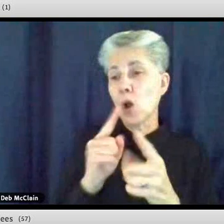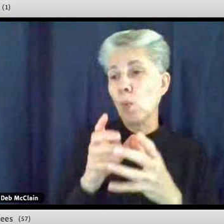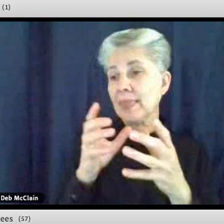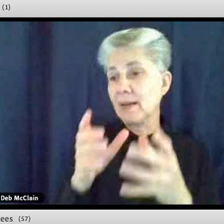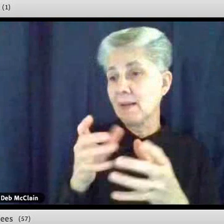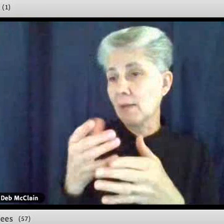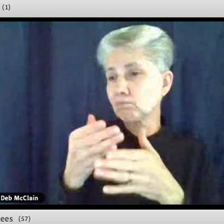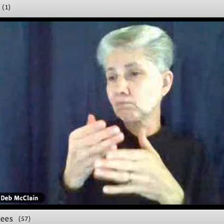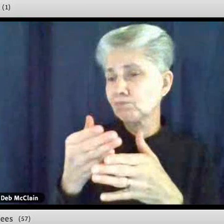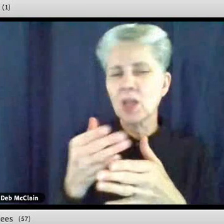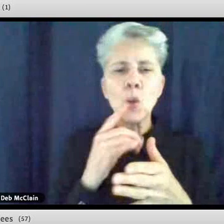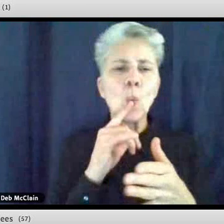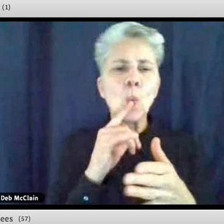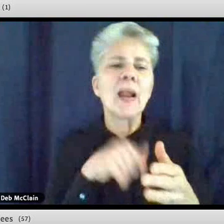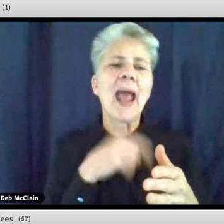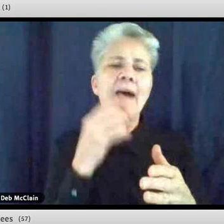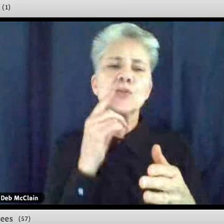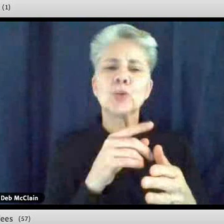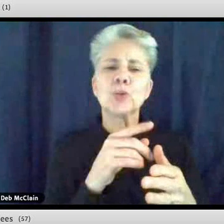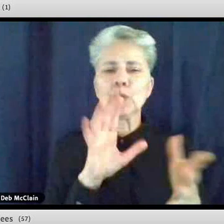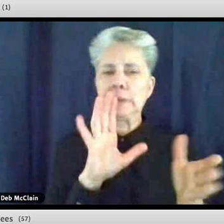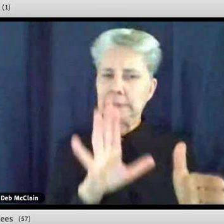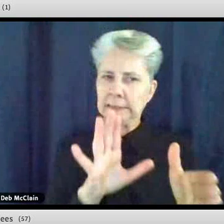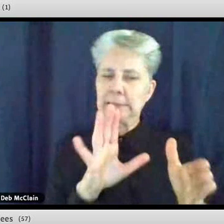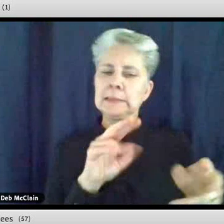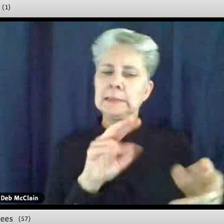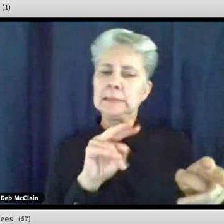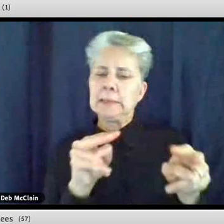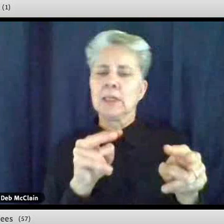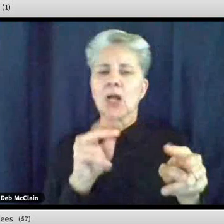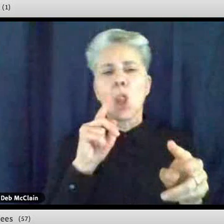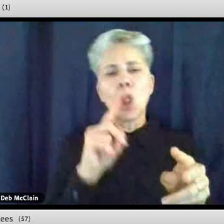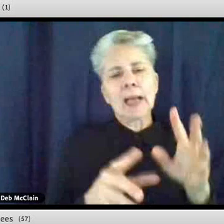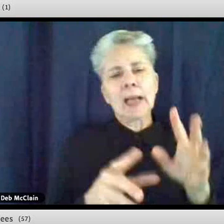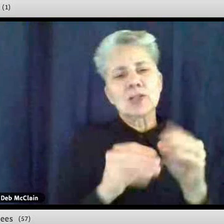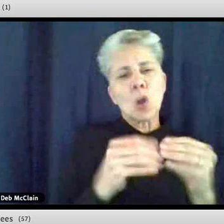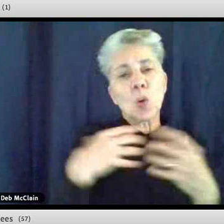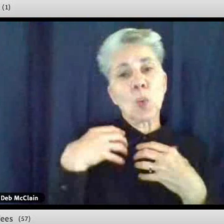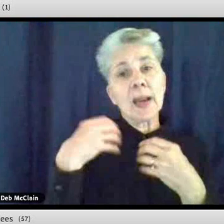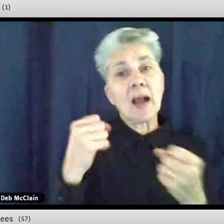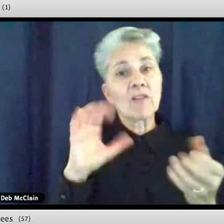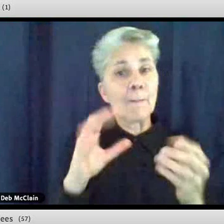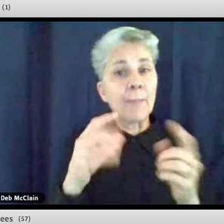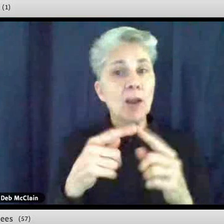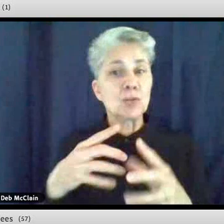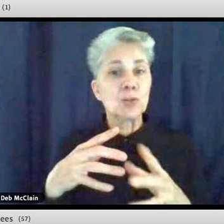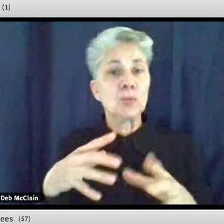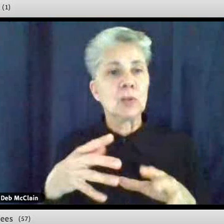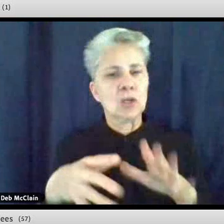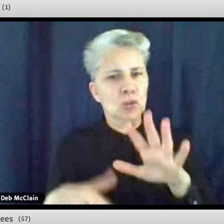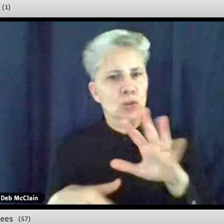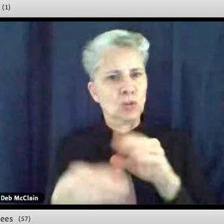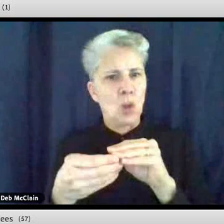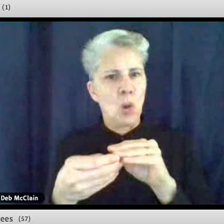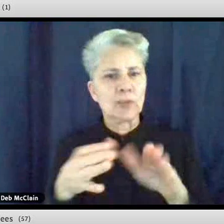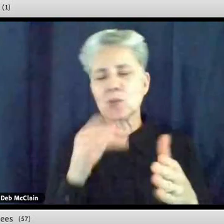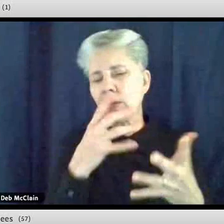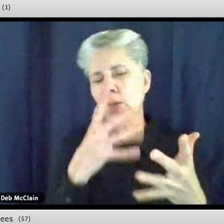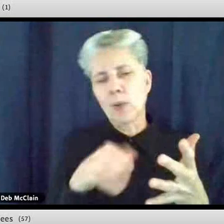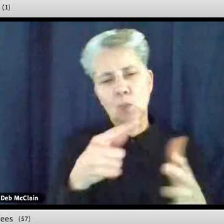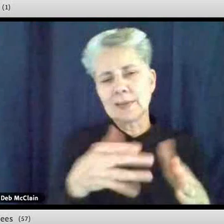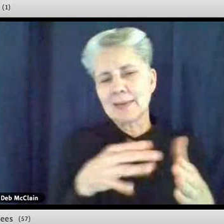statistics, and he said, you really do have to put it in perspective. He said, look at the total recovered compared to the total deaths. No, we don't want anybody to die.